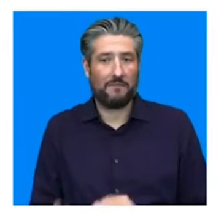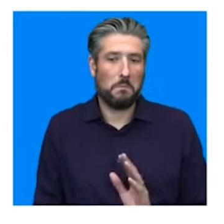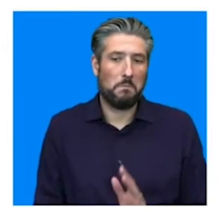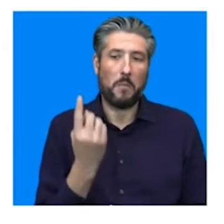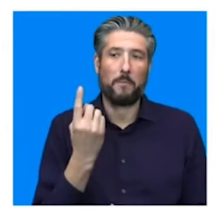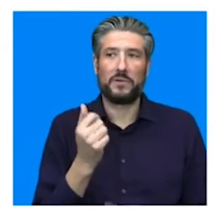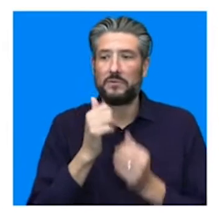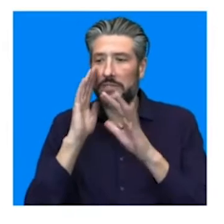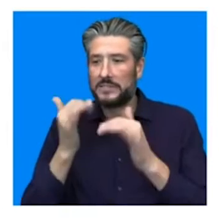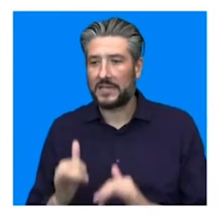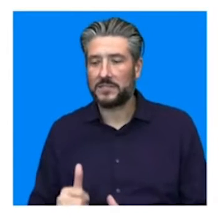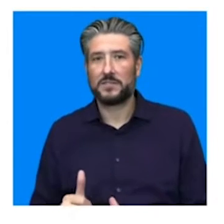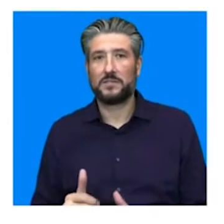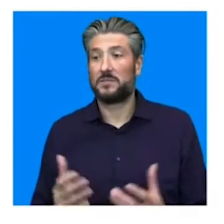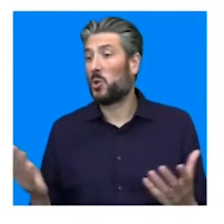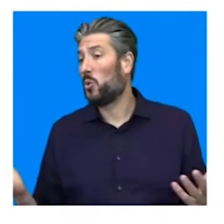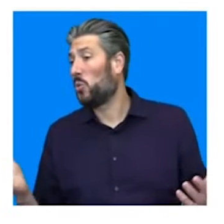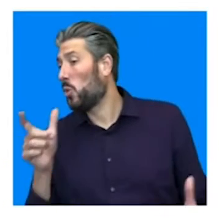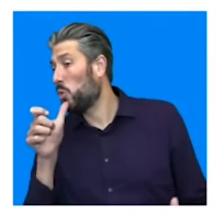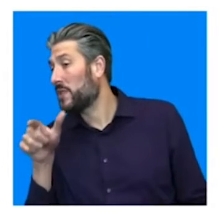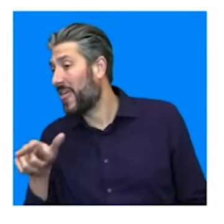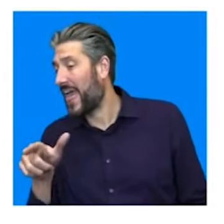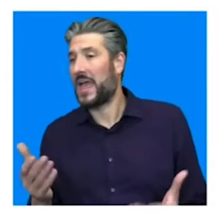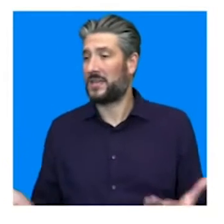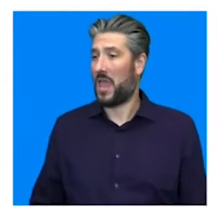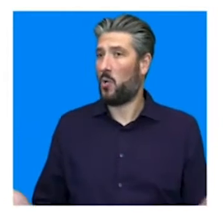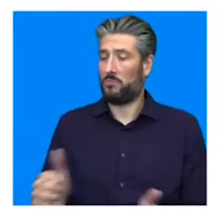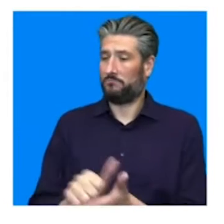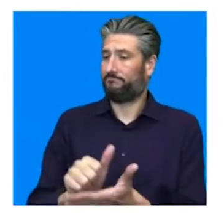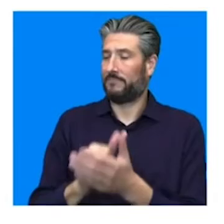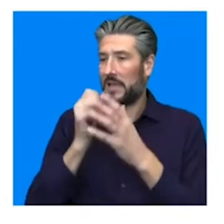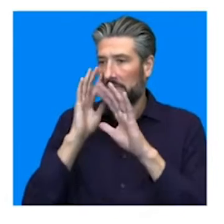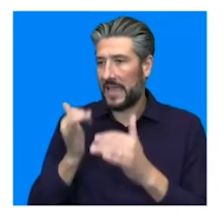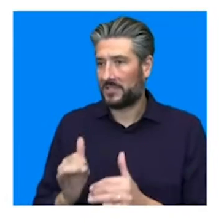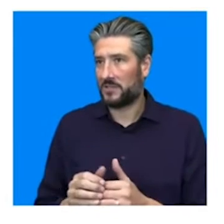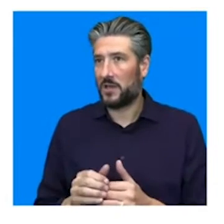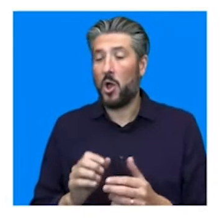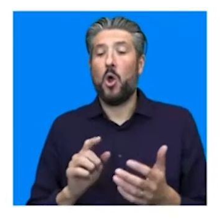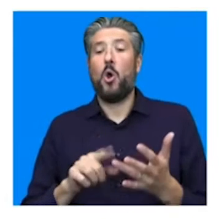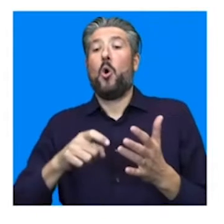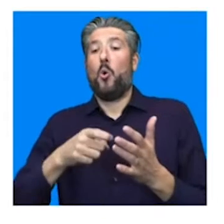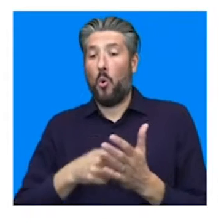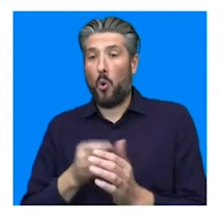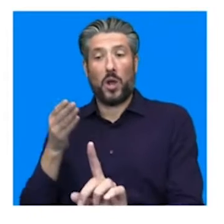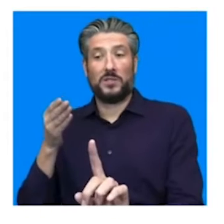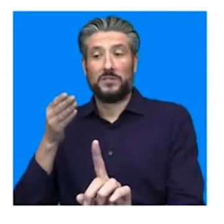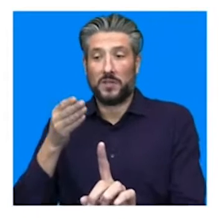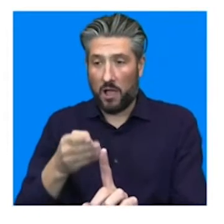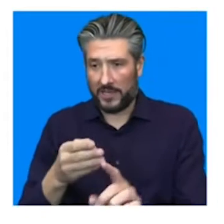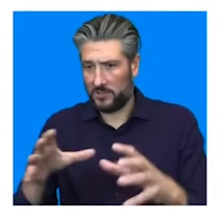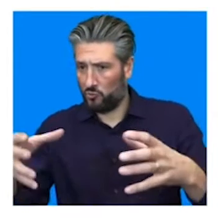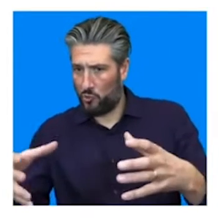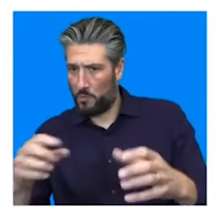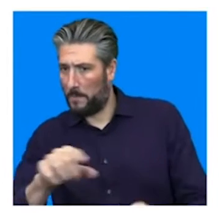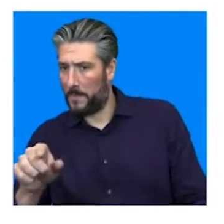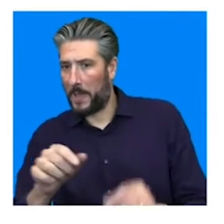opportunistic sample, whoever you can get, or you've got a targeted sample where you're making some degree of effort to actually target people with